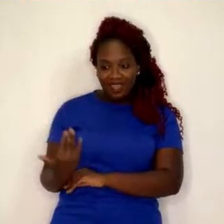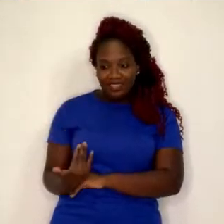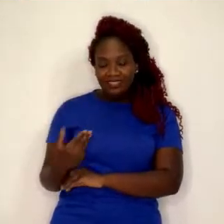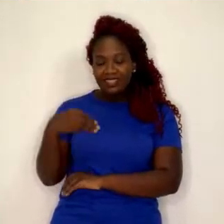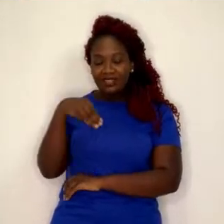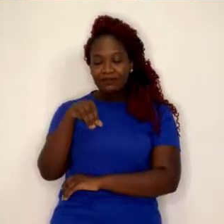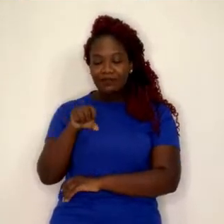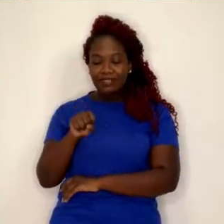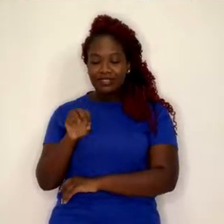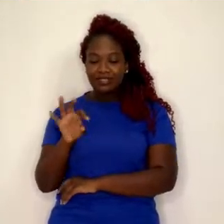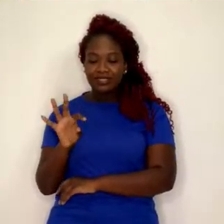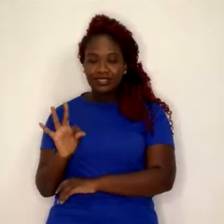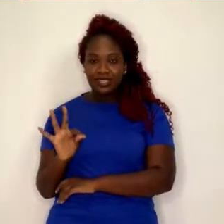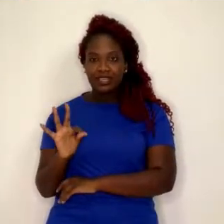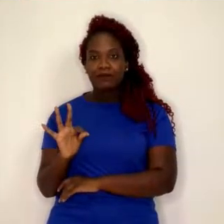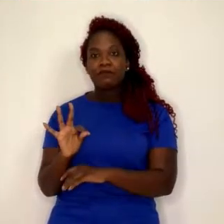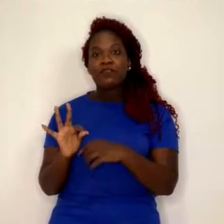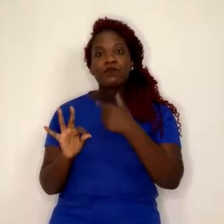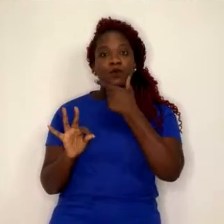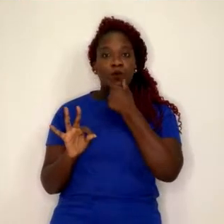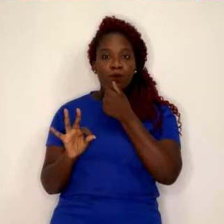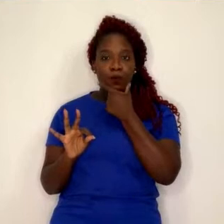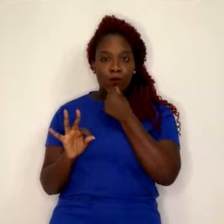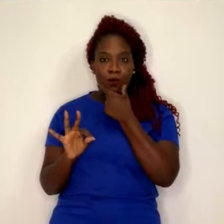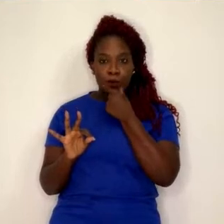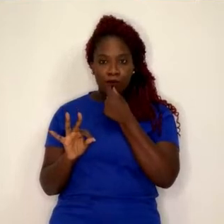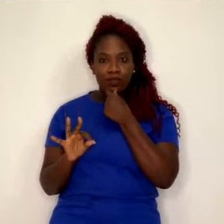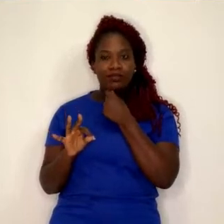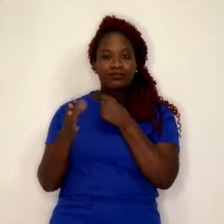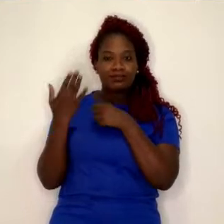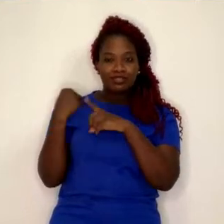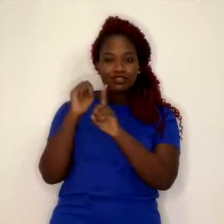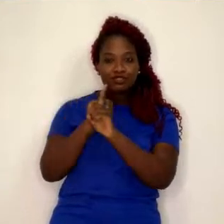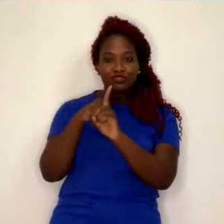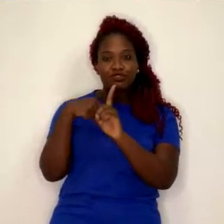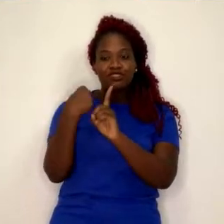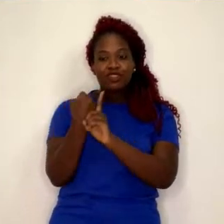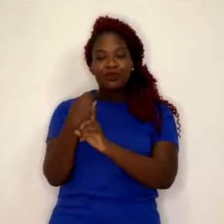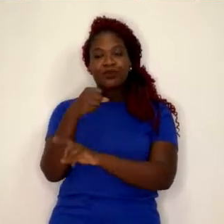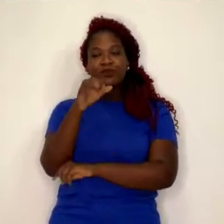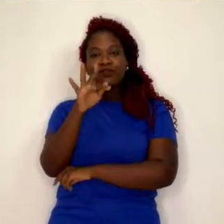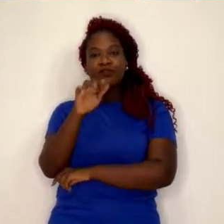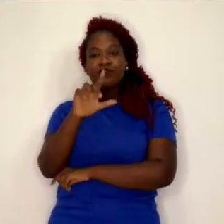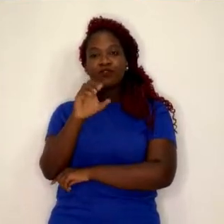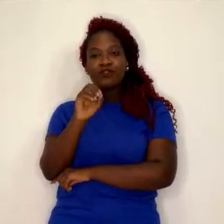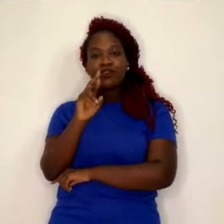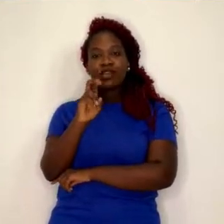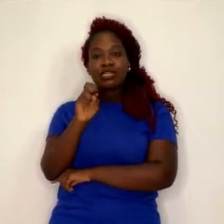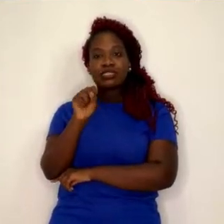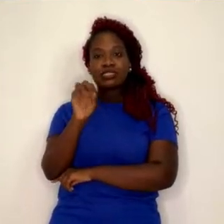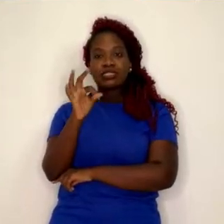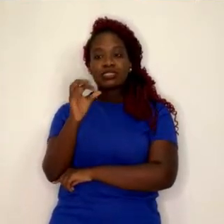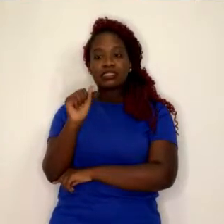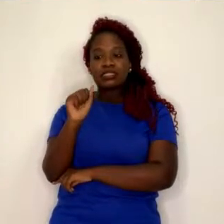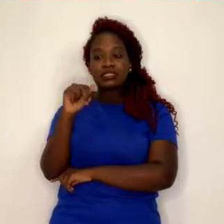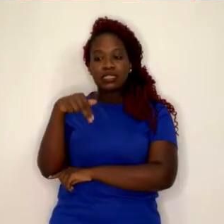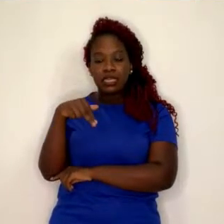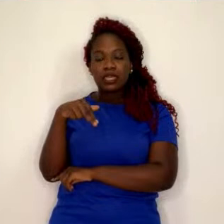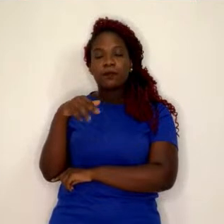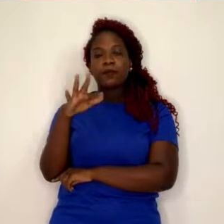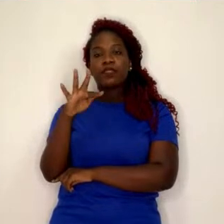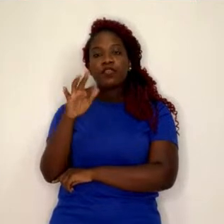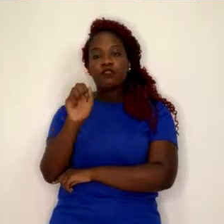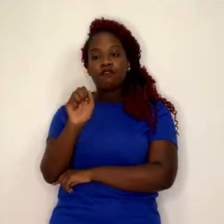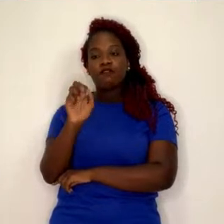freeing model of education, the praising Florestan Fernandes, our